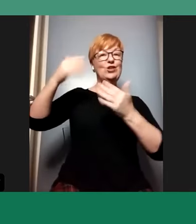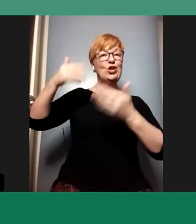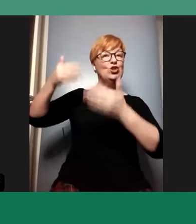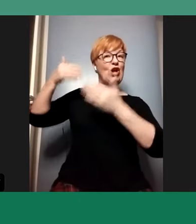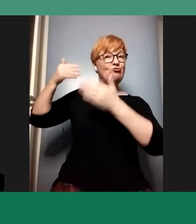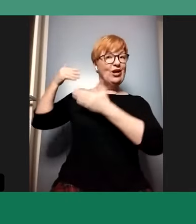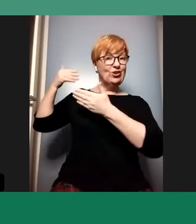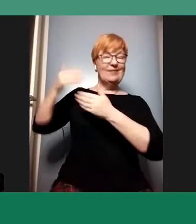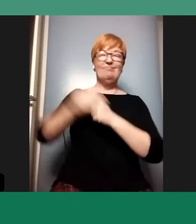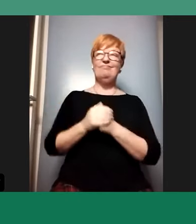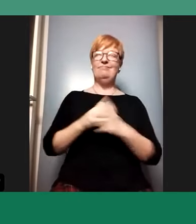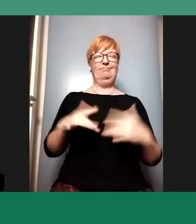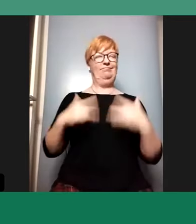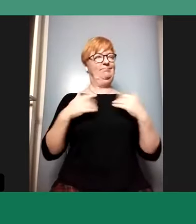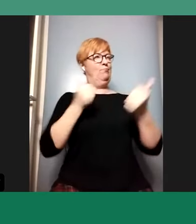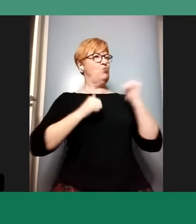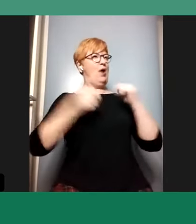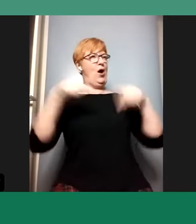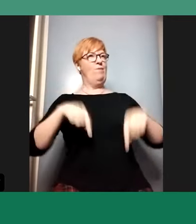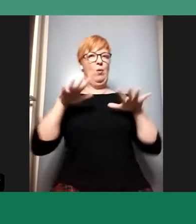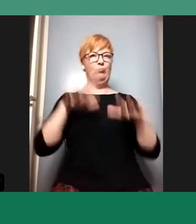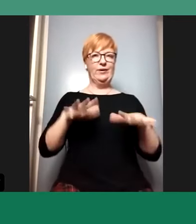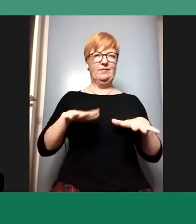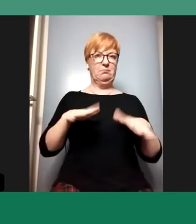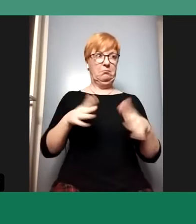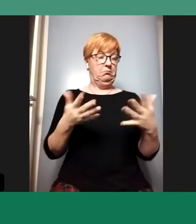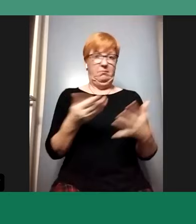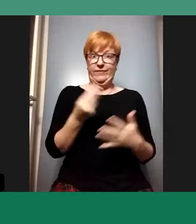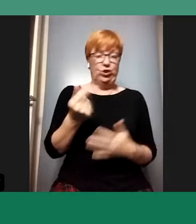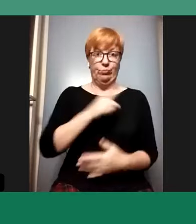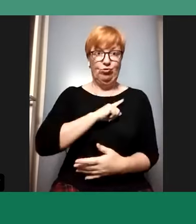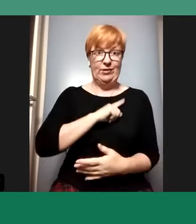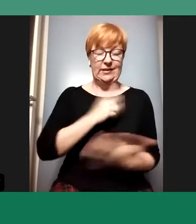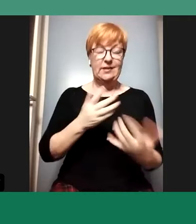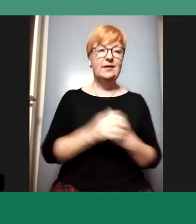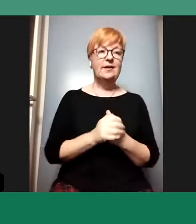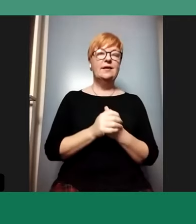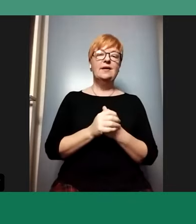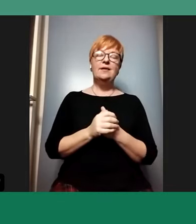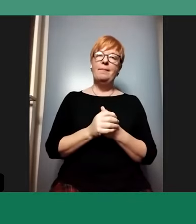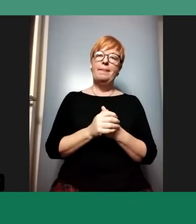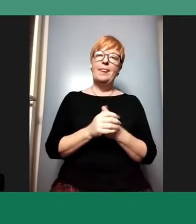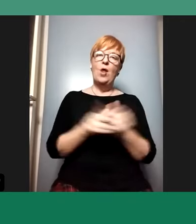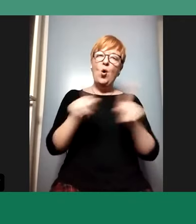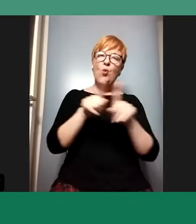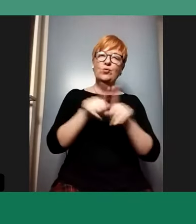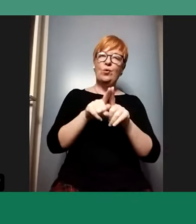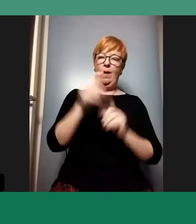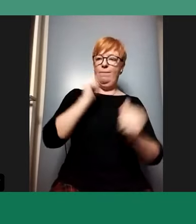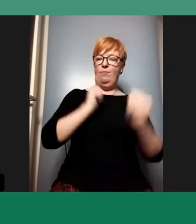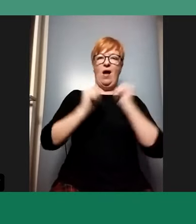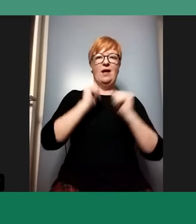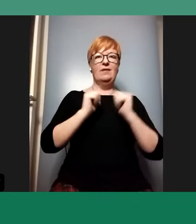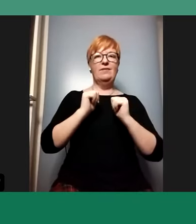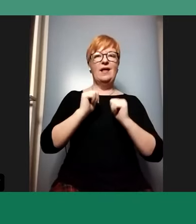for Britain for some reason. And then it's also about the pride of the caretaker of the estate, who was